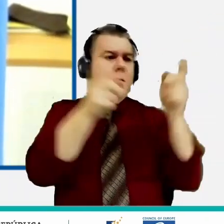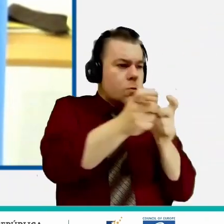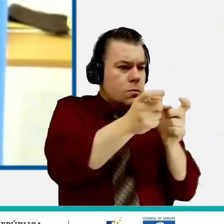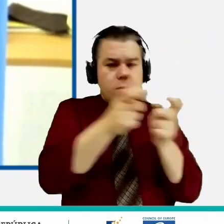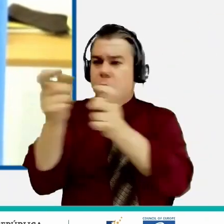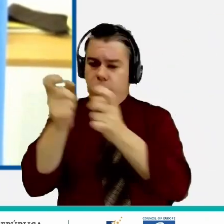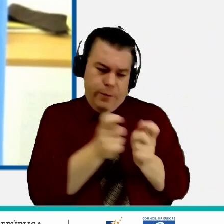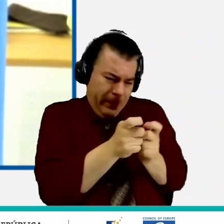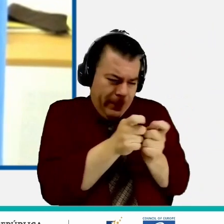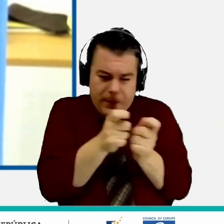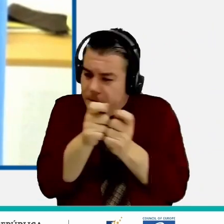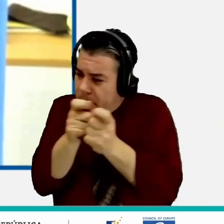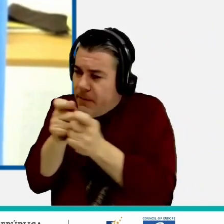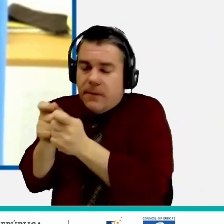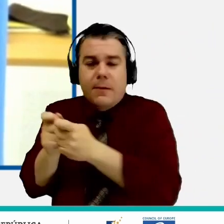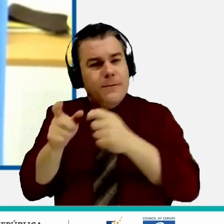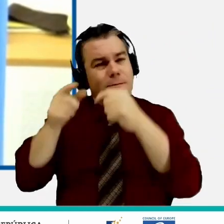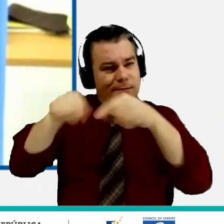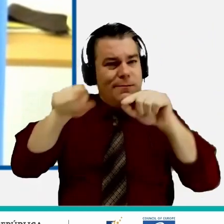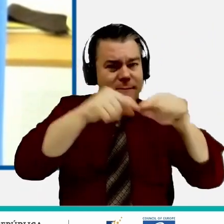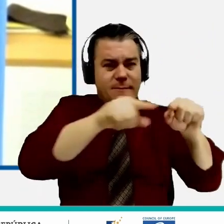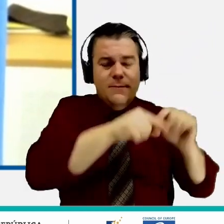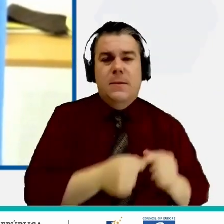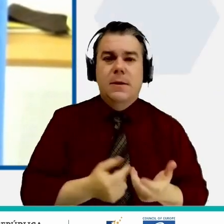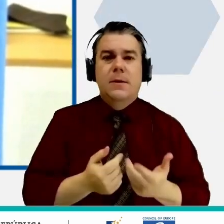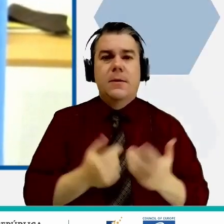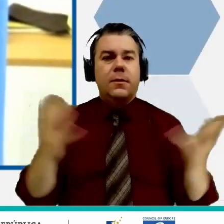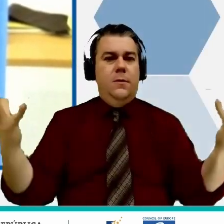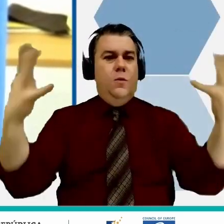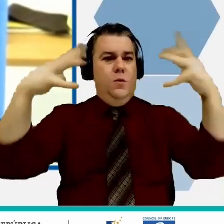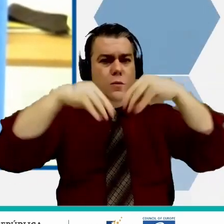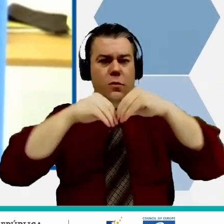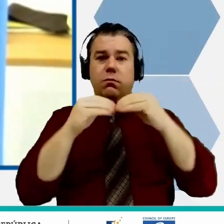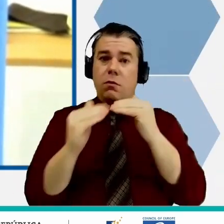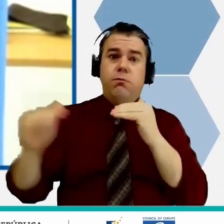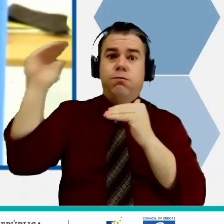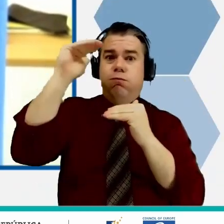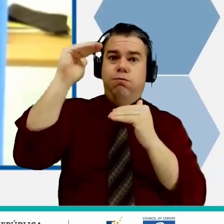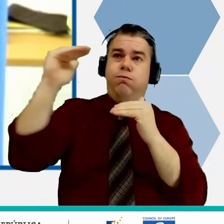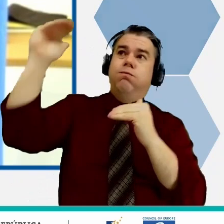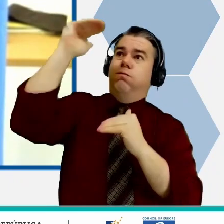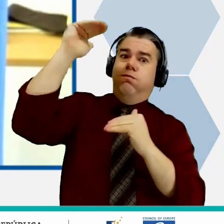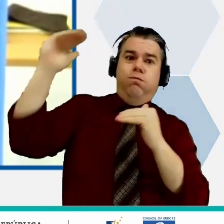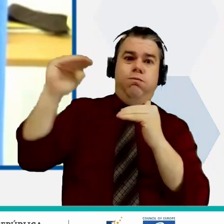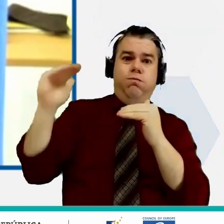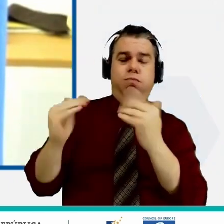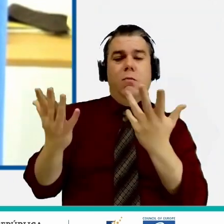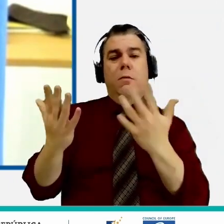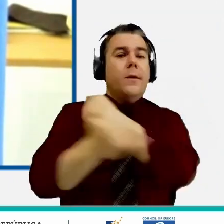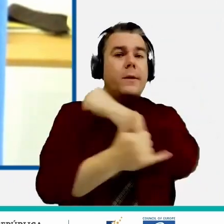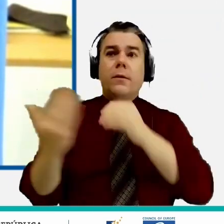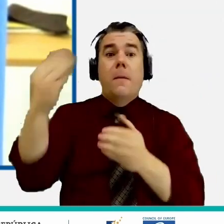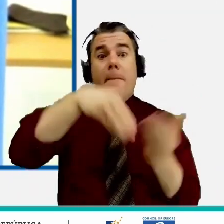overarching importance of inclusive multi-level governance, from transboundary to national